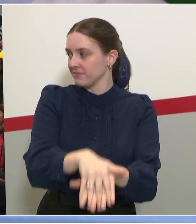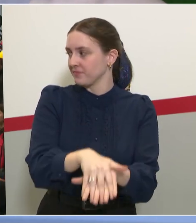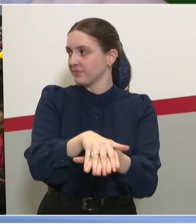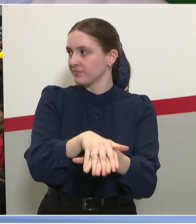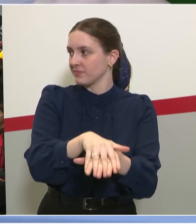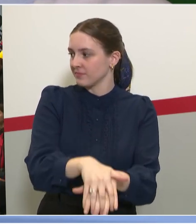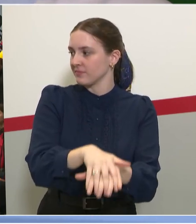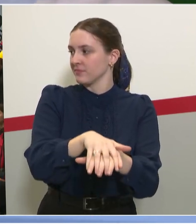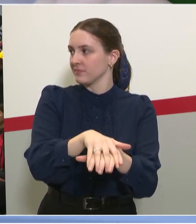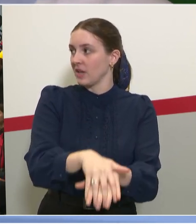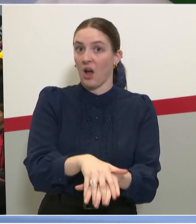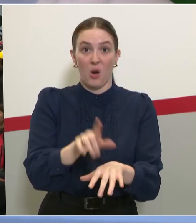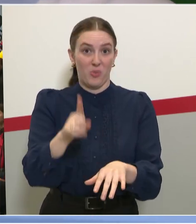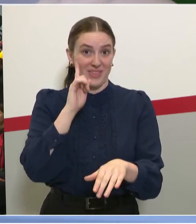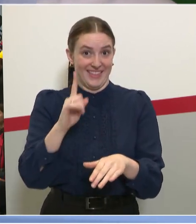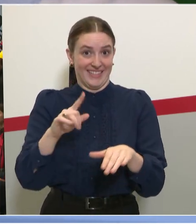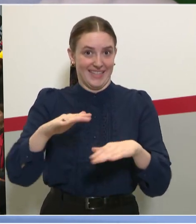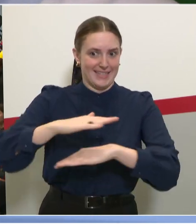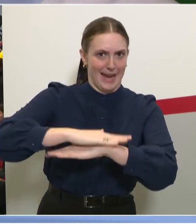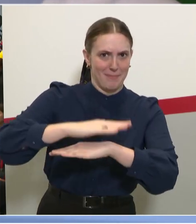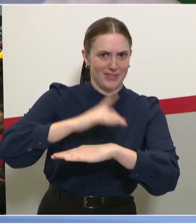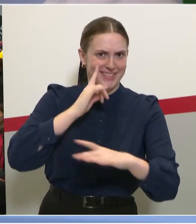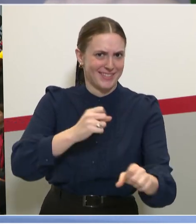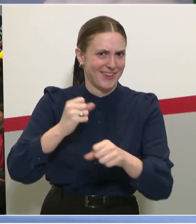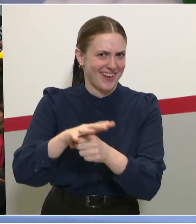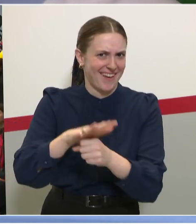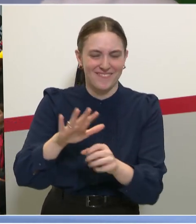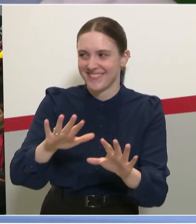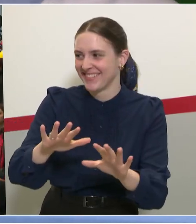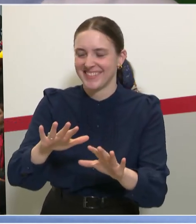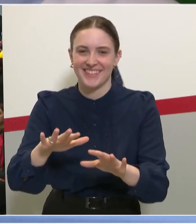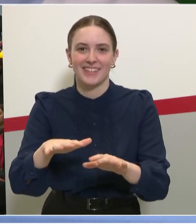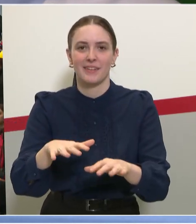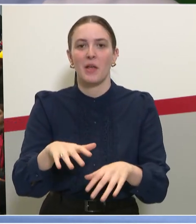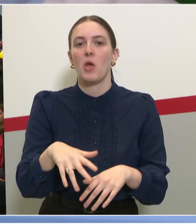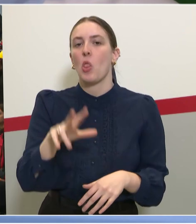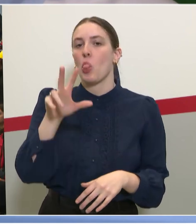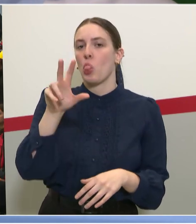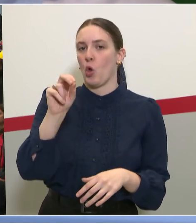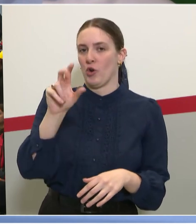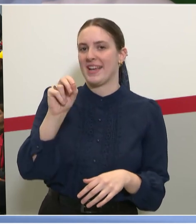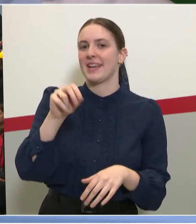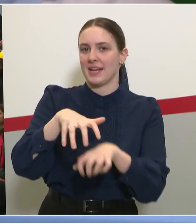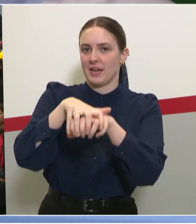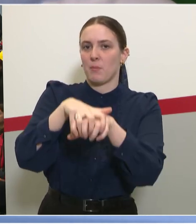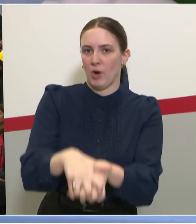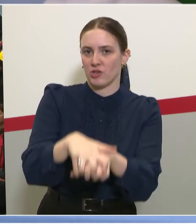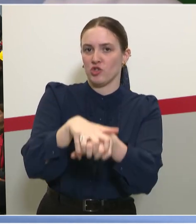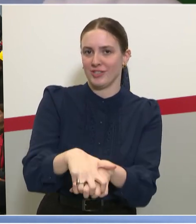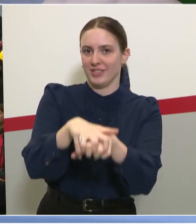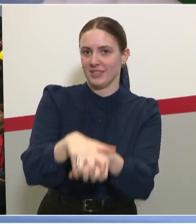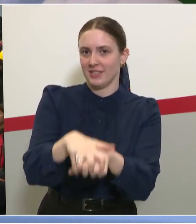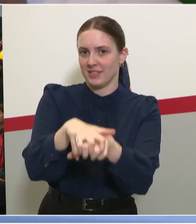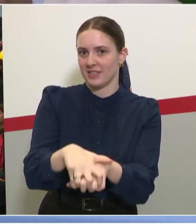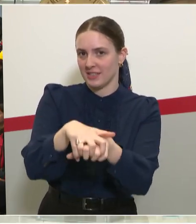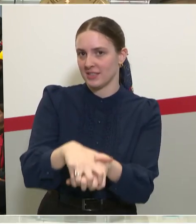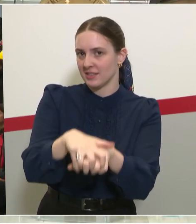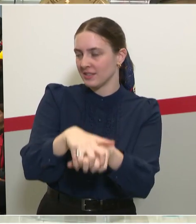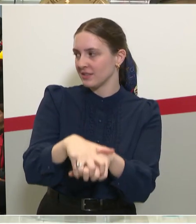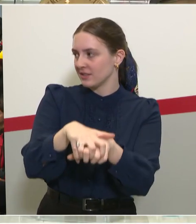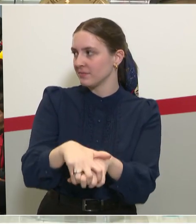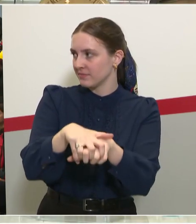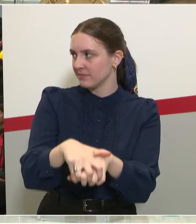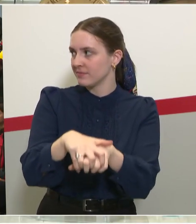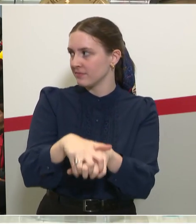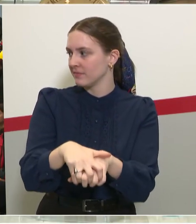And you do 30 compressions, 30 compressions, and then you check. Yeah, 30